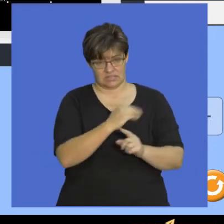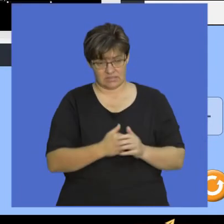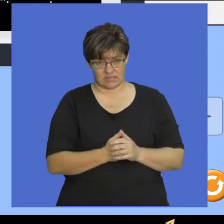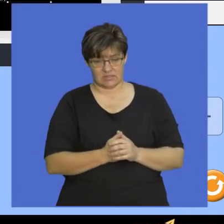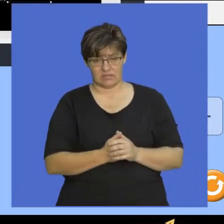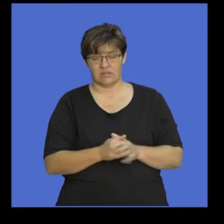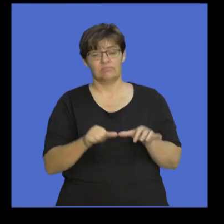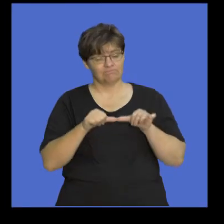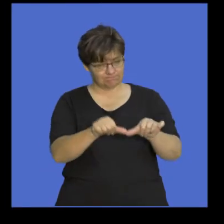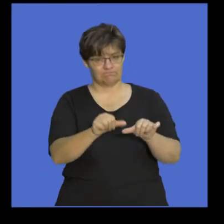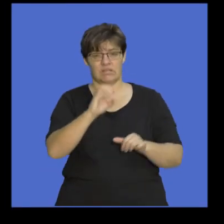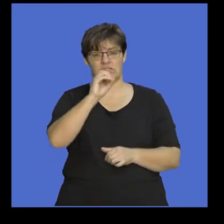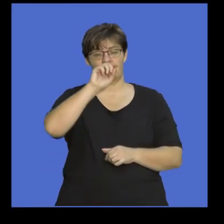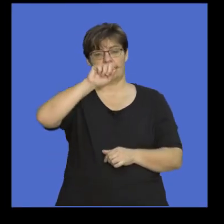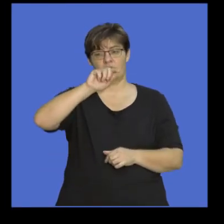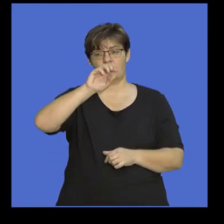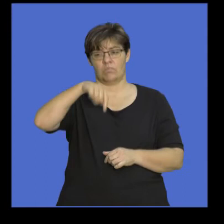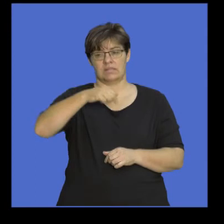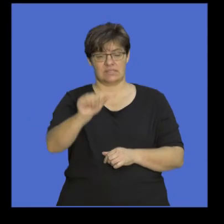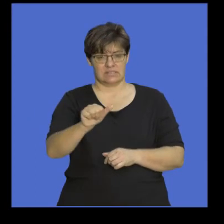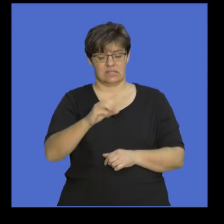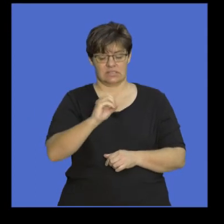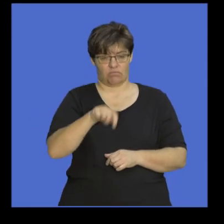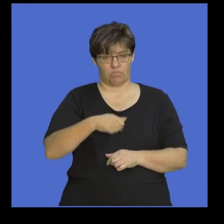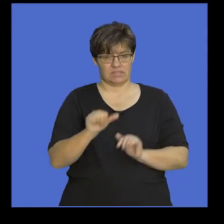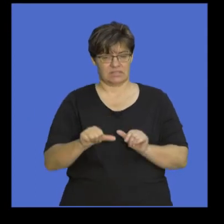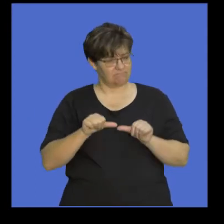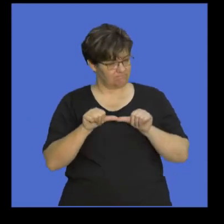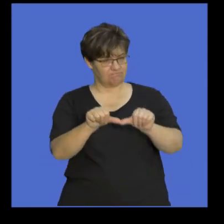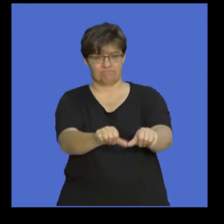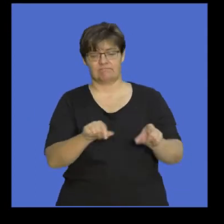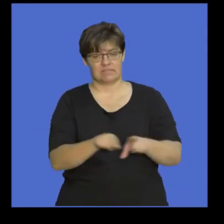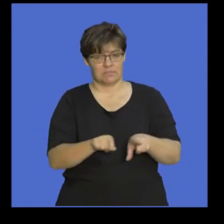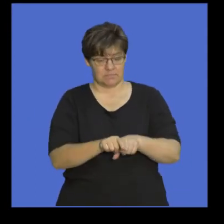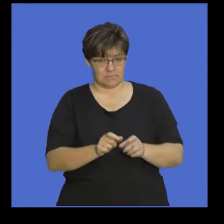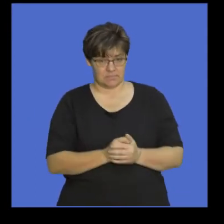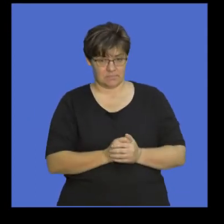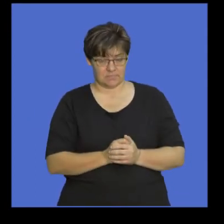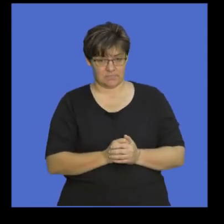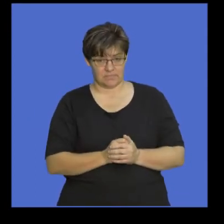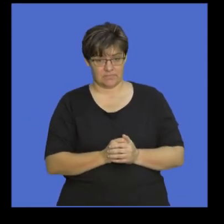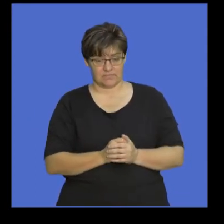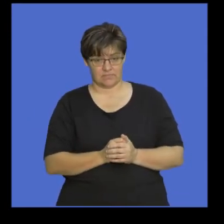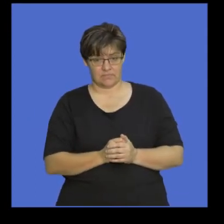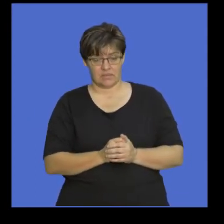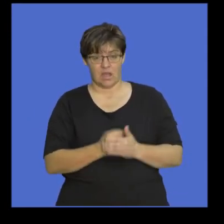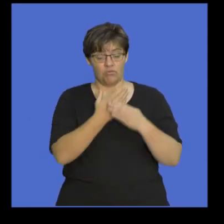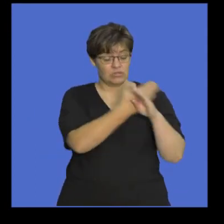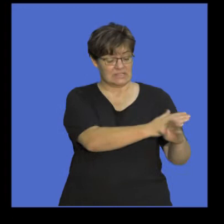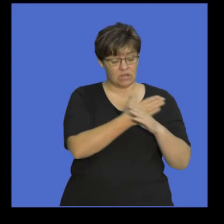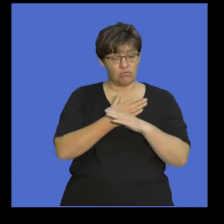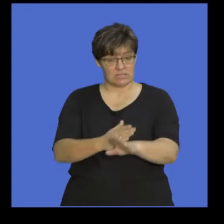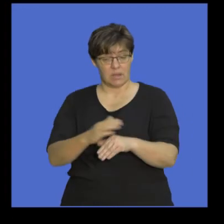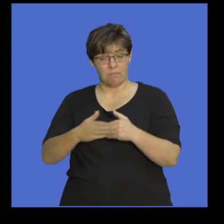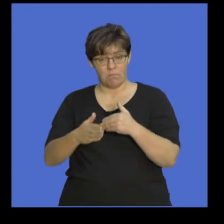amount of current passing through. So we still have a 0.6 there and 0.6. Okay. Now, if you realize that if